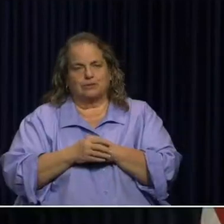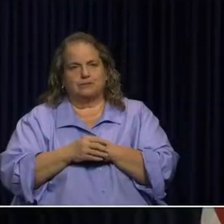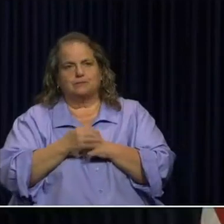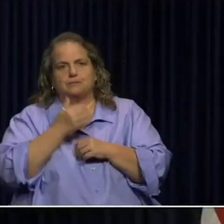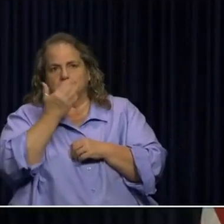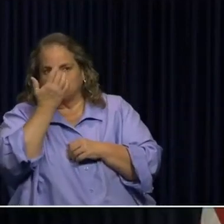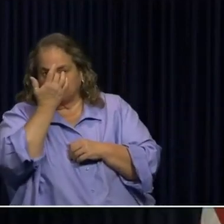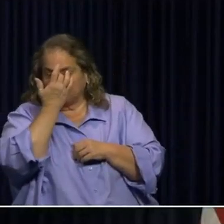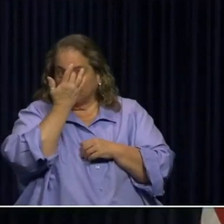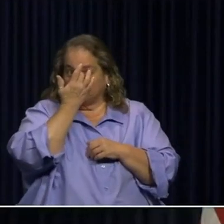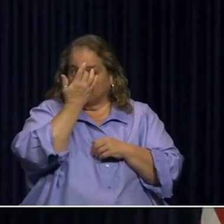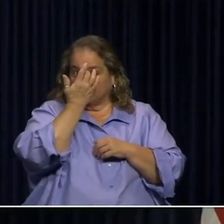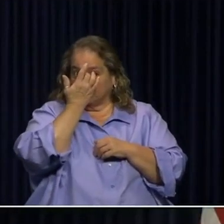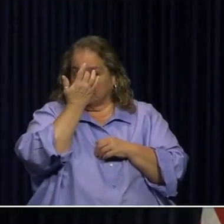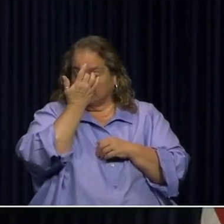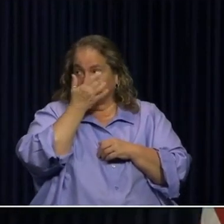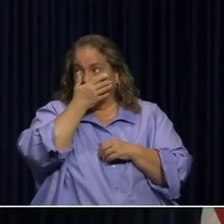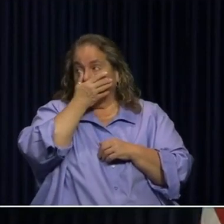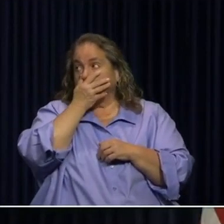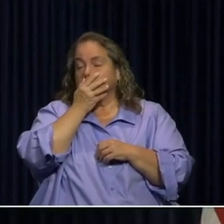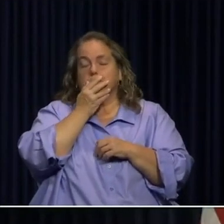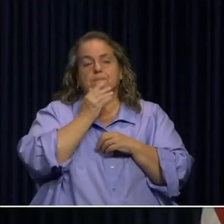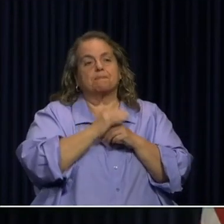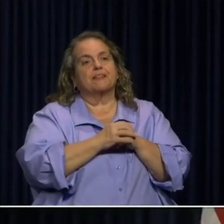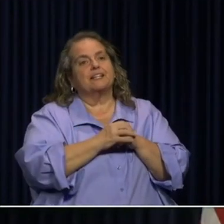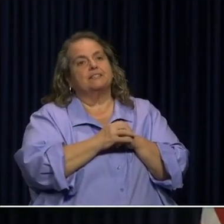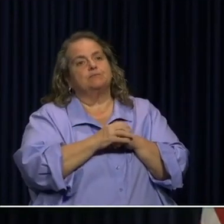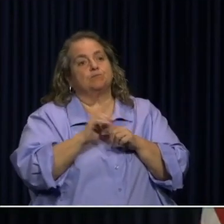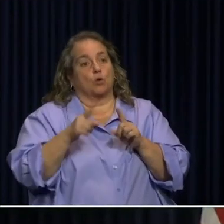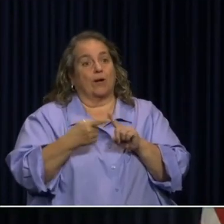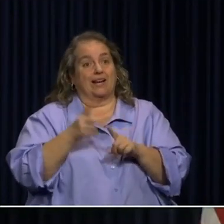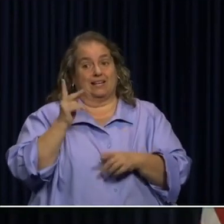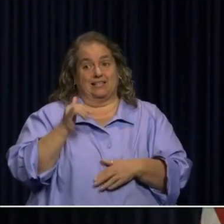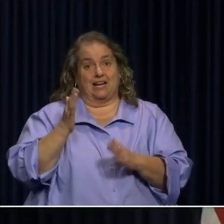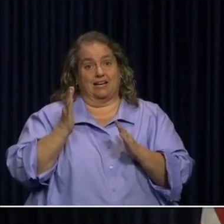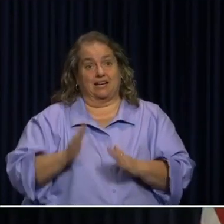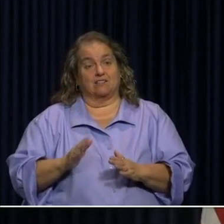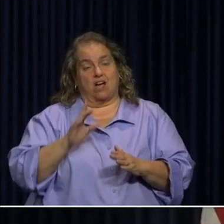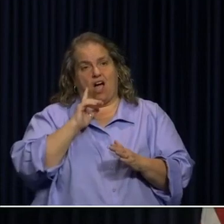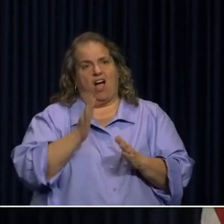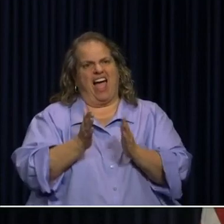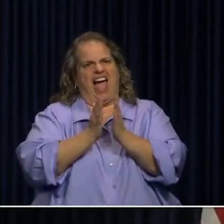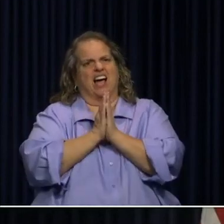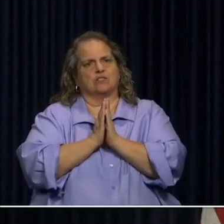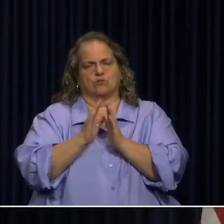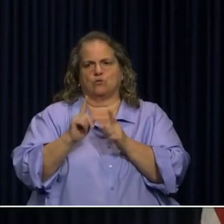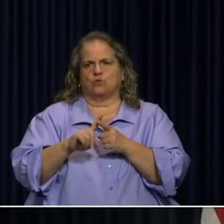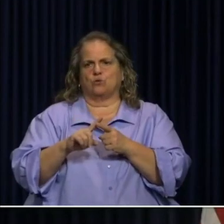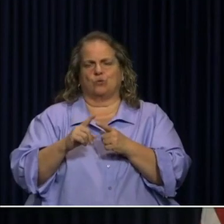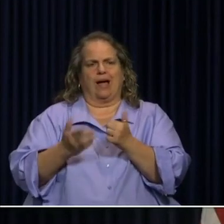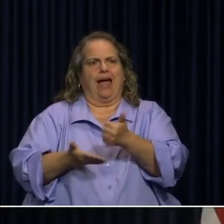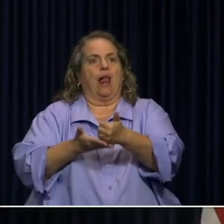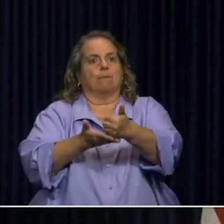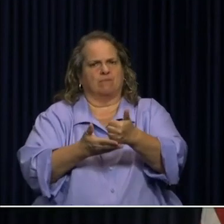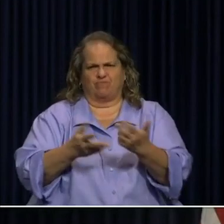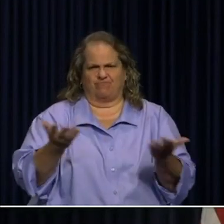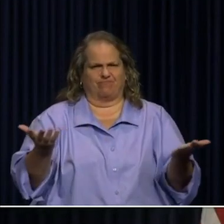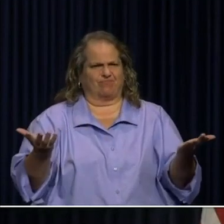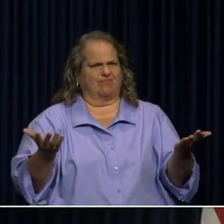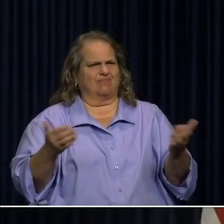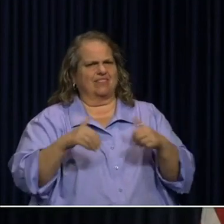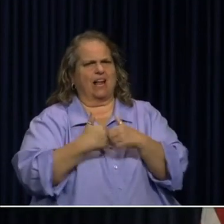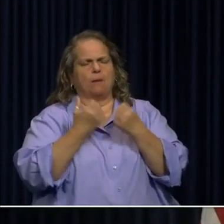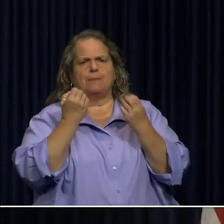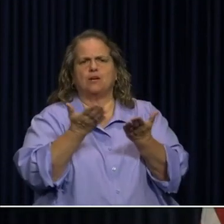Well, and when Kentuckians were asked to answer the call, look at how we've done it in so many ways, including